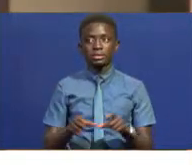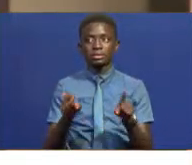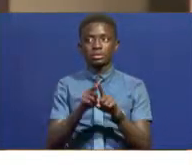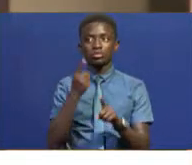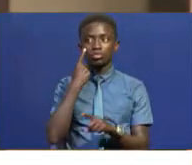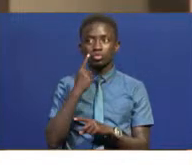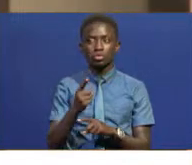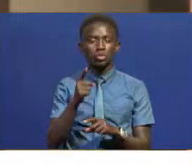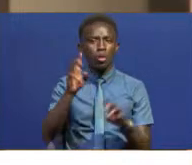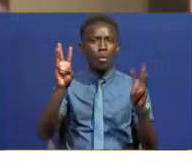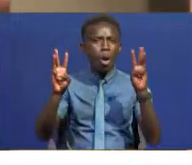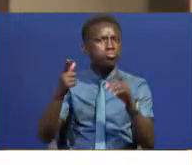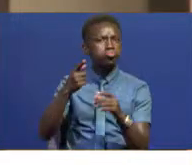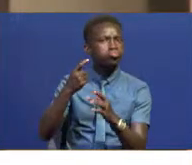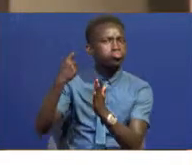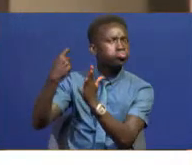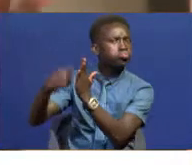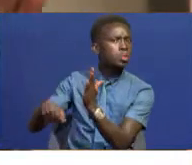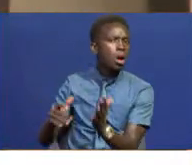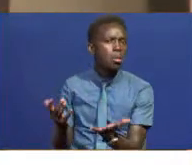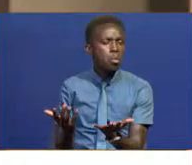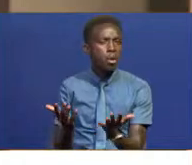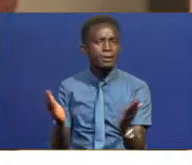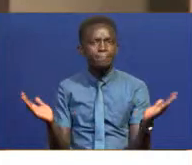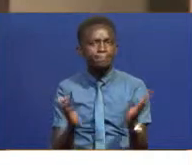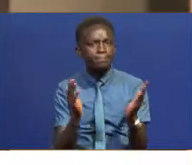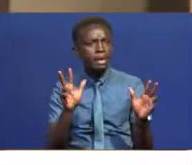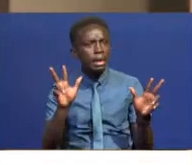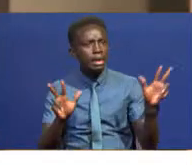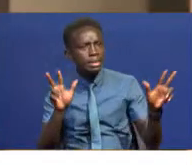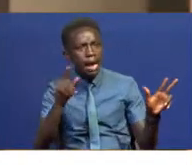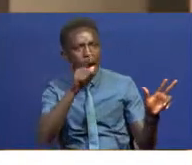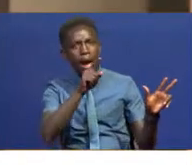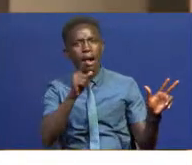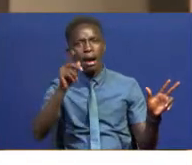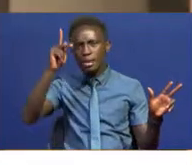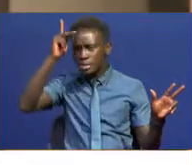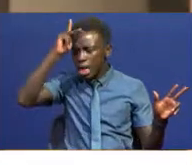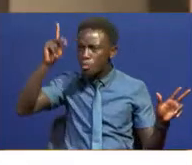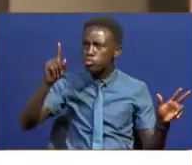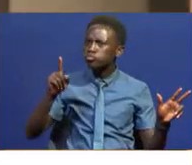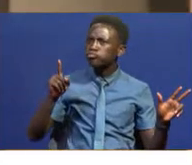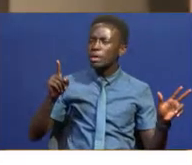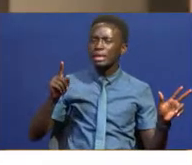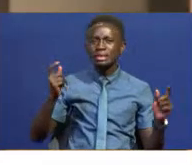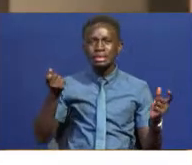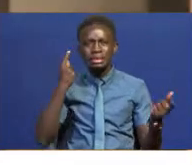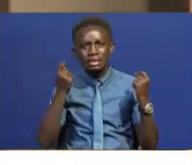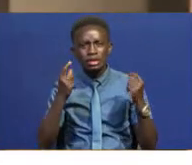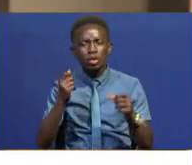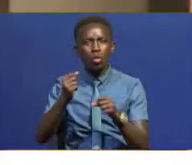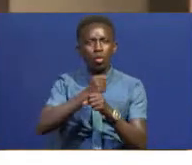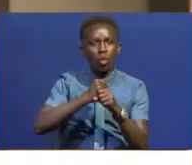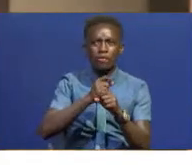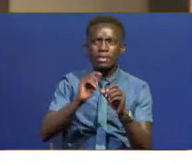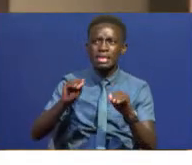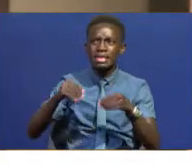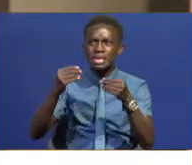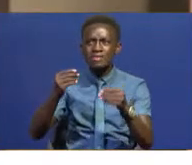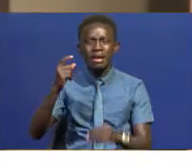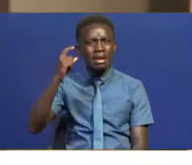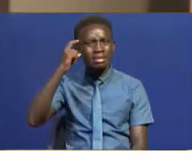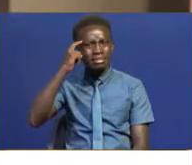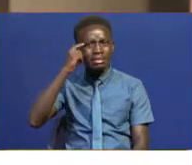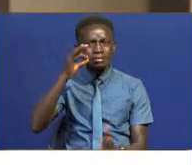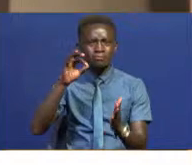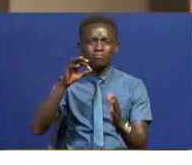how do you tax that? And encourage Kirinyaga, Kiambu and all that to be in tea and coffee and give them mad revenues like the way we have